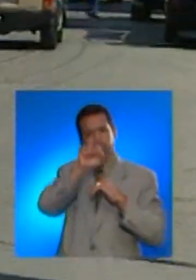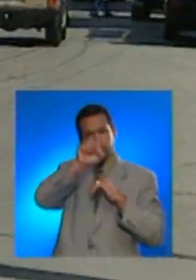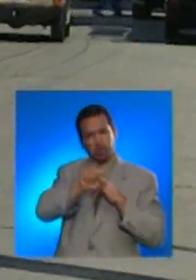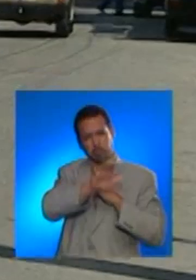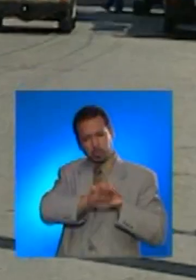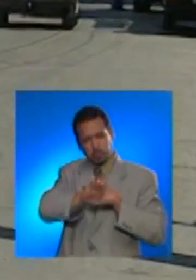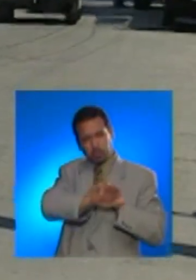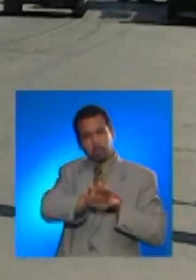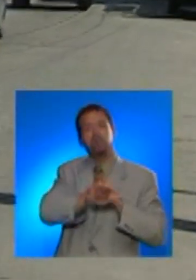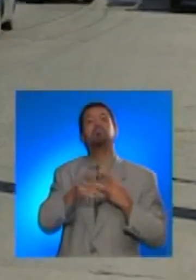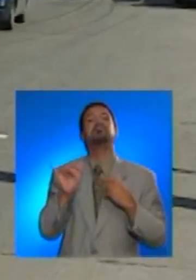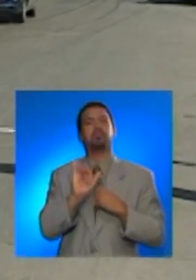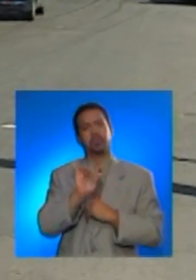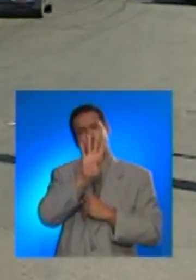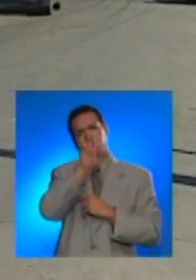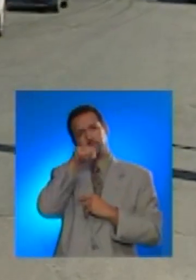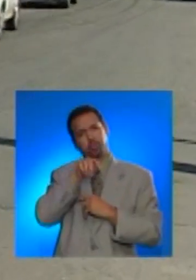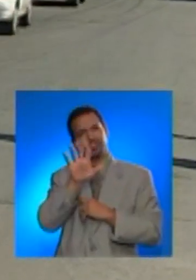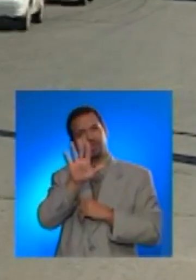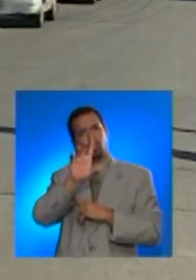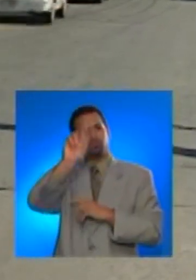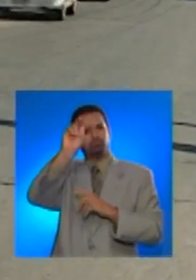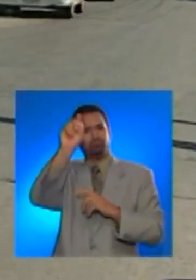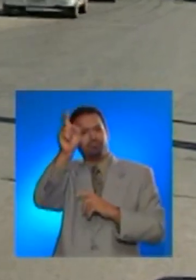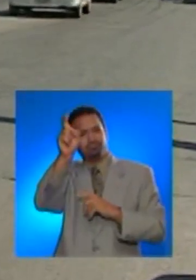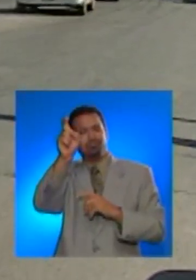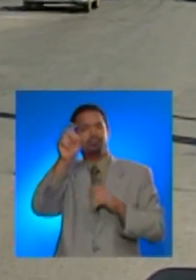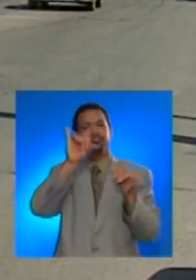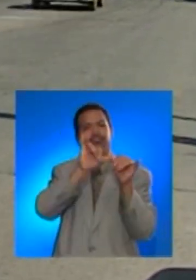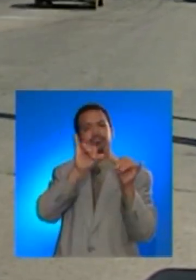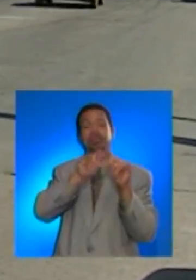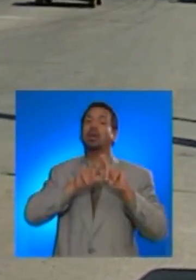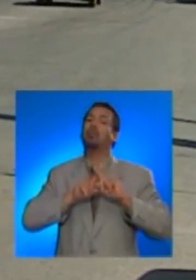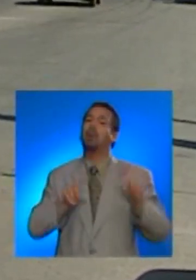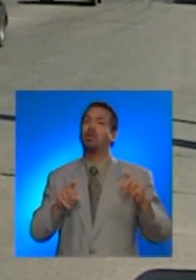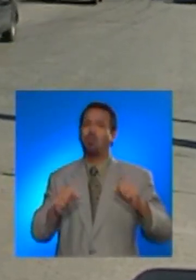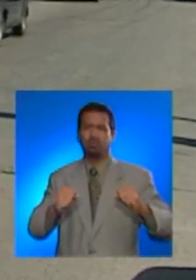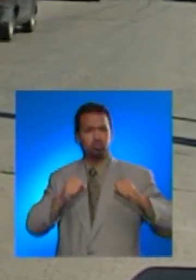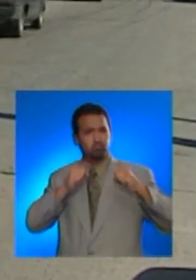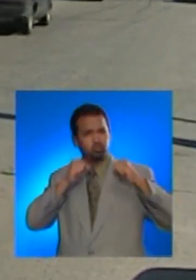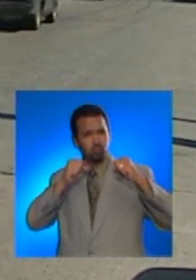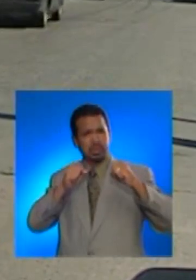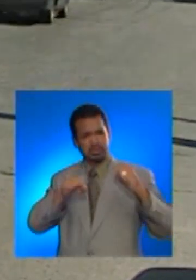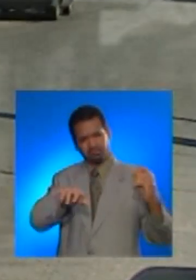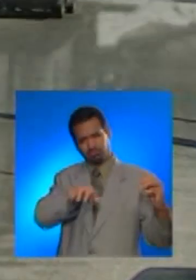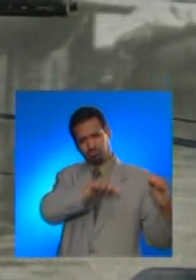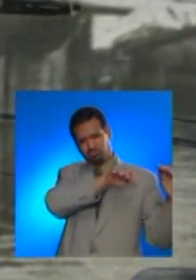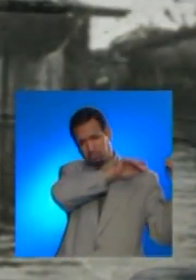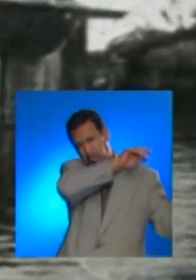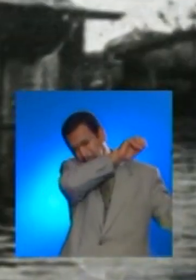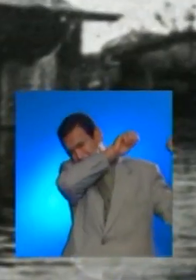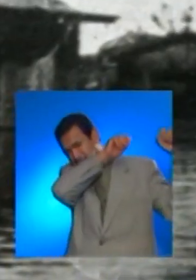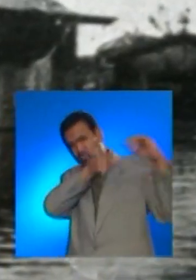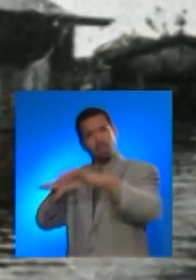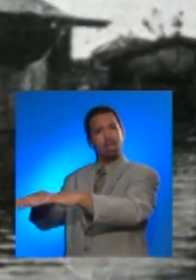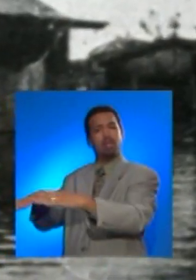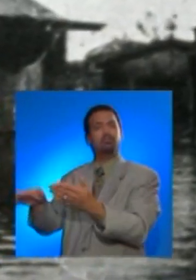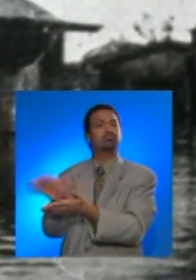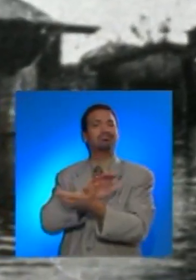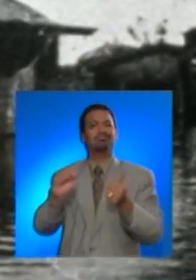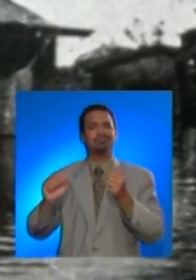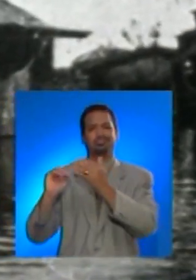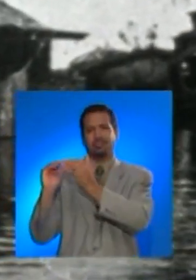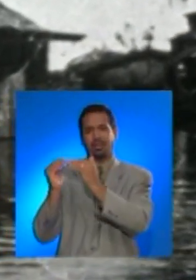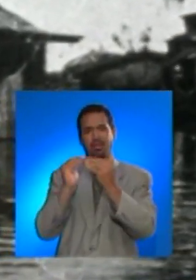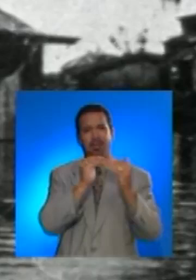Further south, the waves registered little more than 4 feet, but they were strong enough to pull out houses and drag them into the bay.